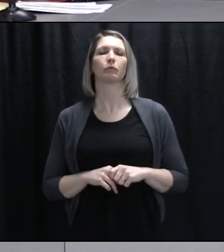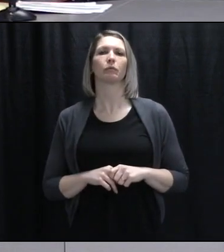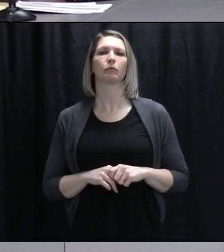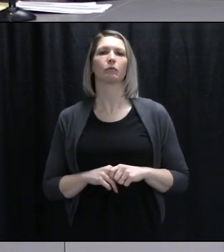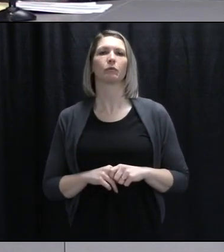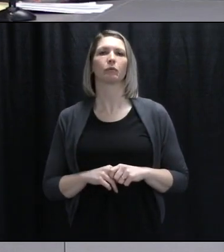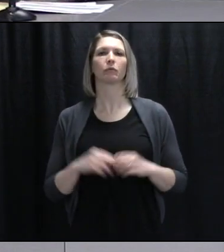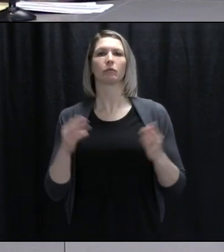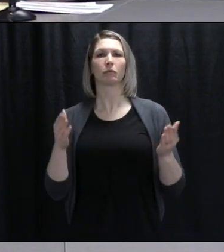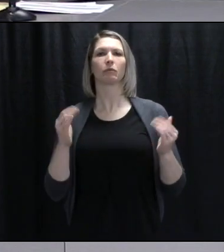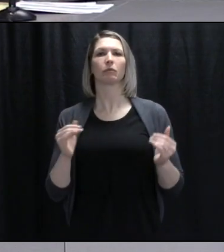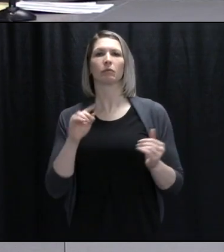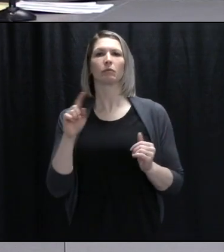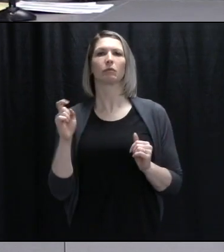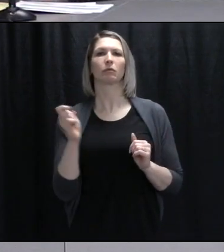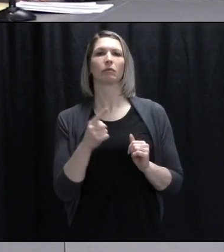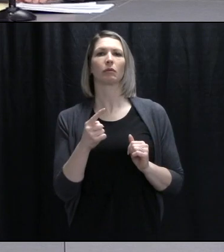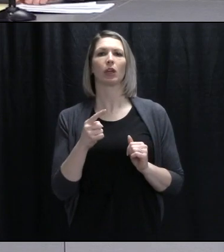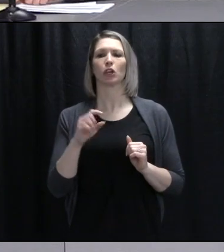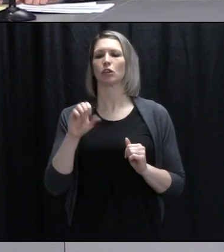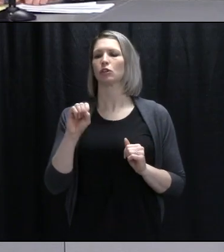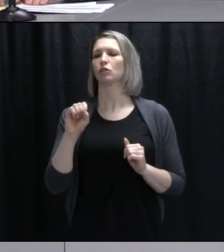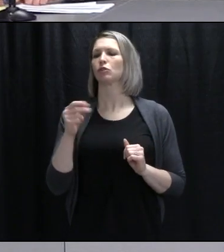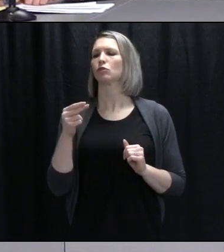Craig Westcott of the Shoreline.